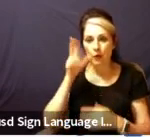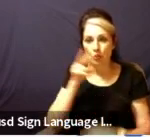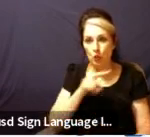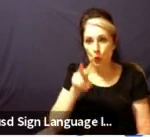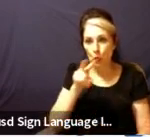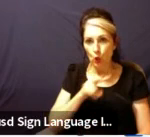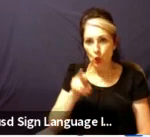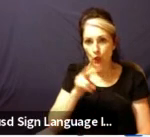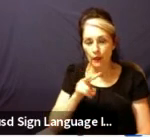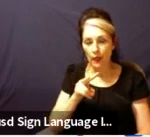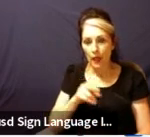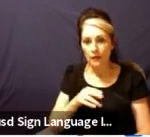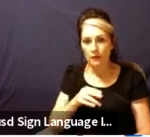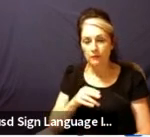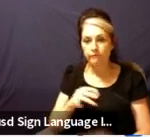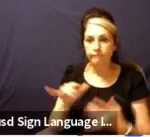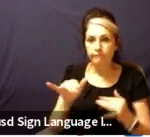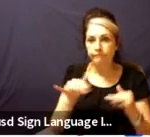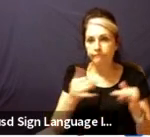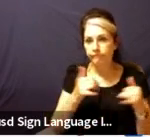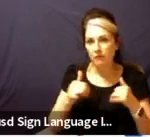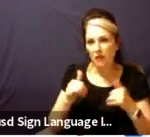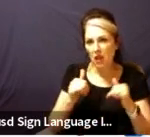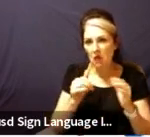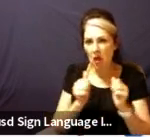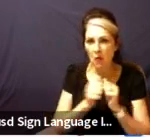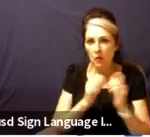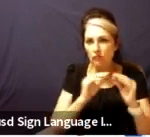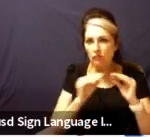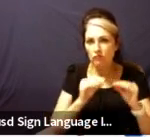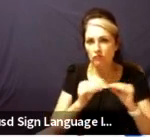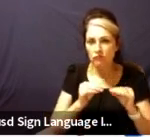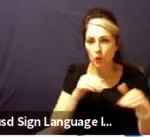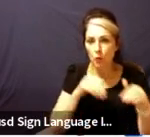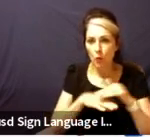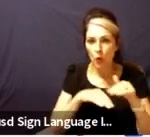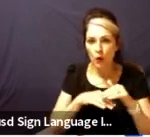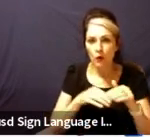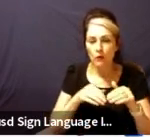and play with within your portal access.